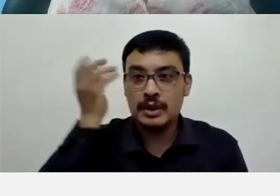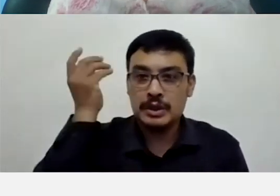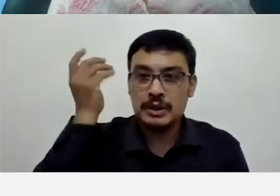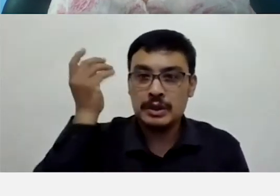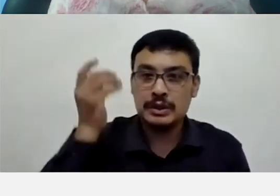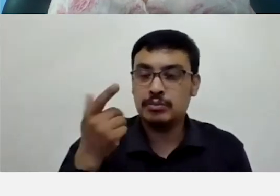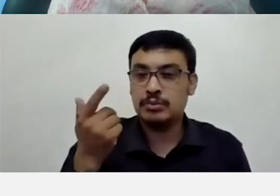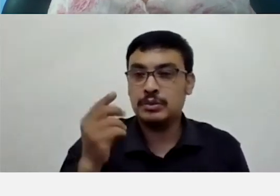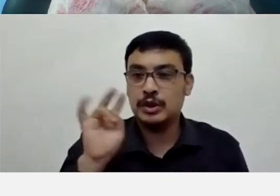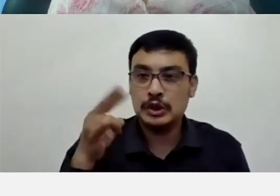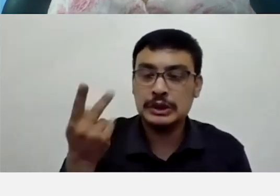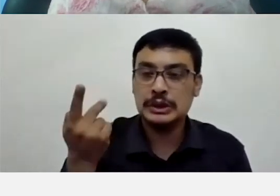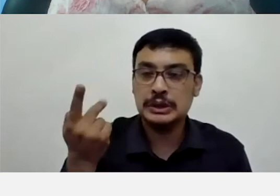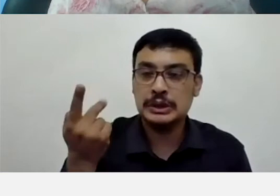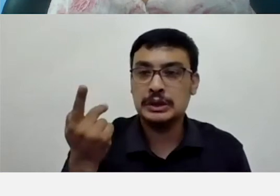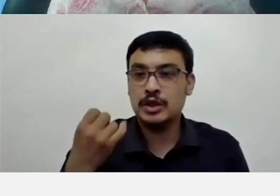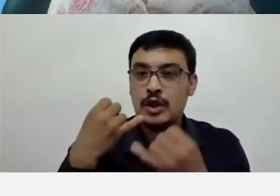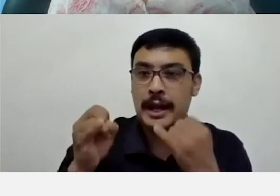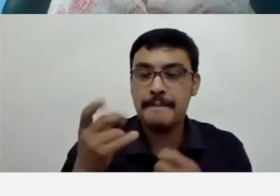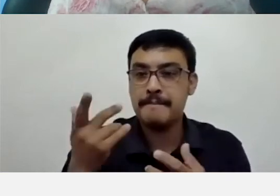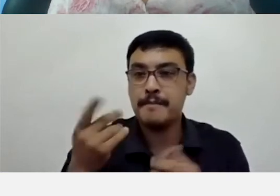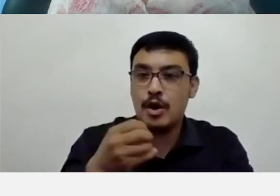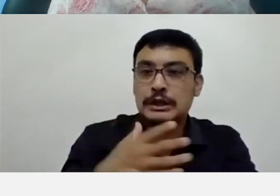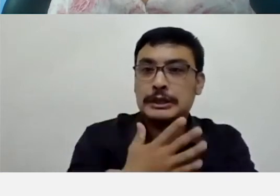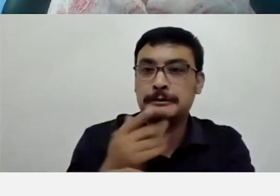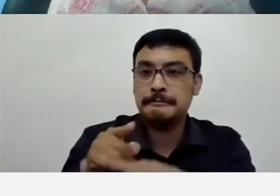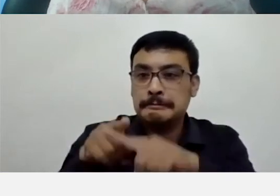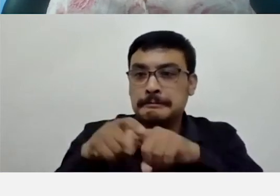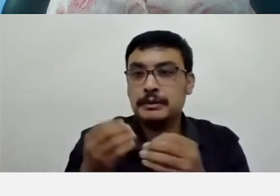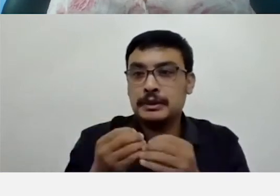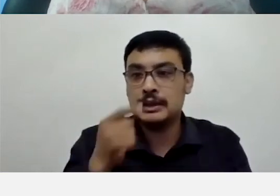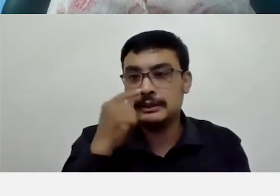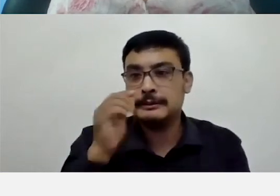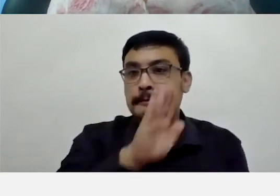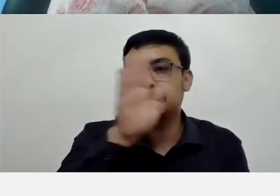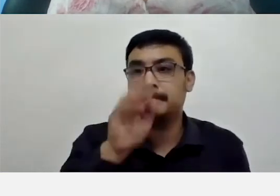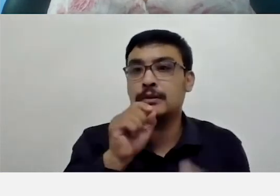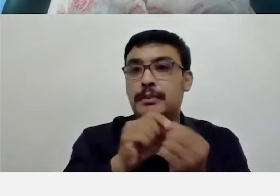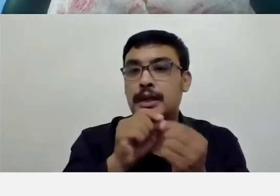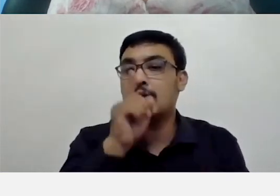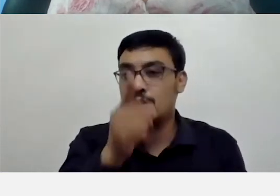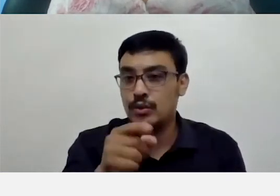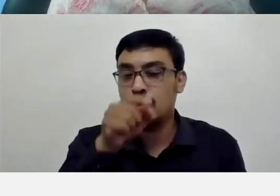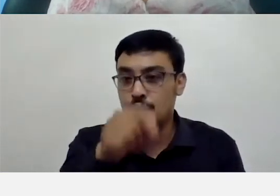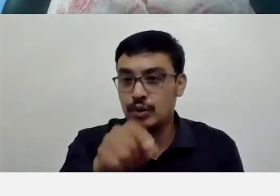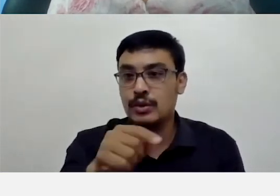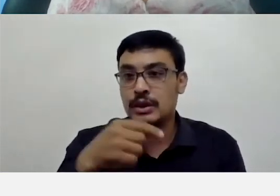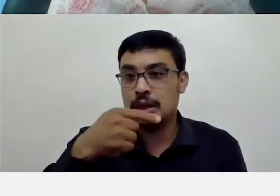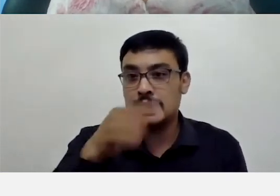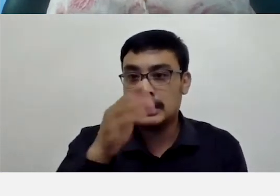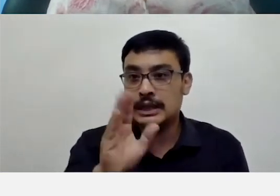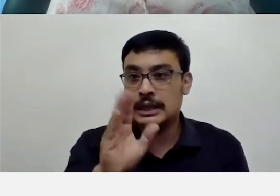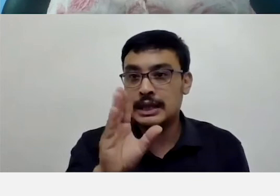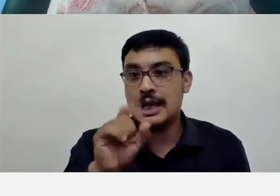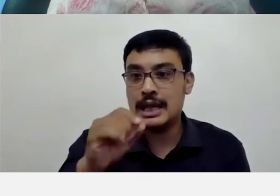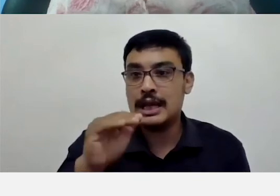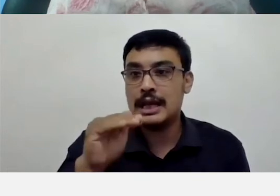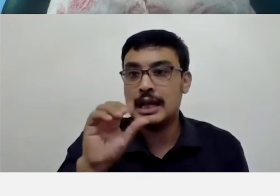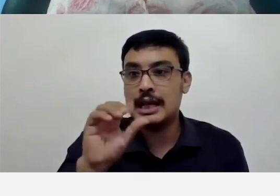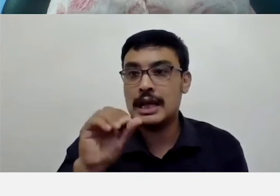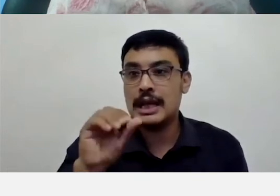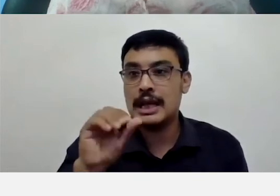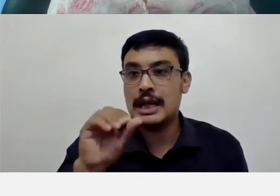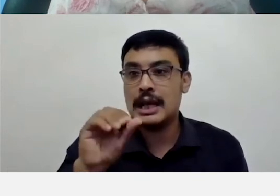Shiva, the lady god was present over here. So this is a Nyatapono temple. It's